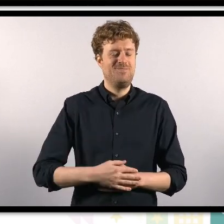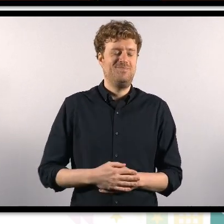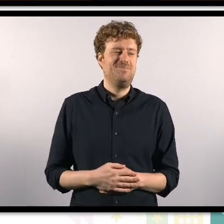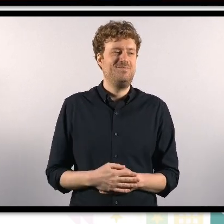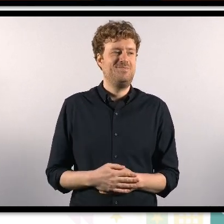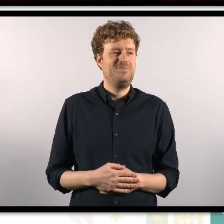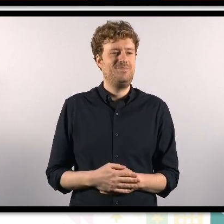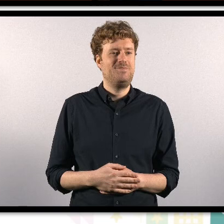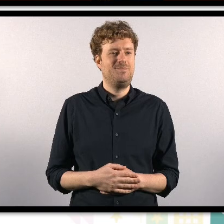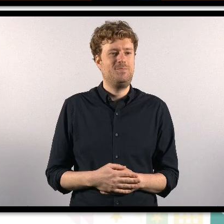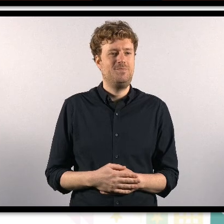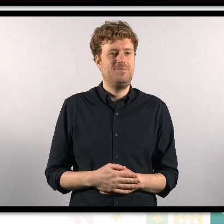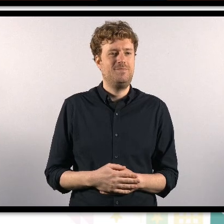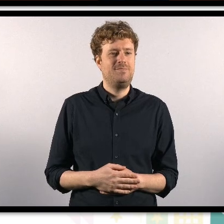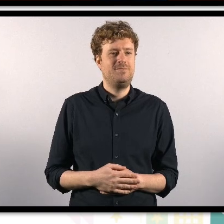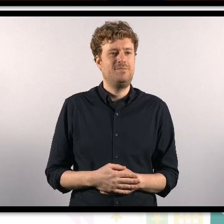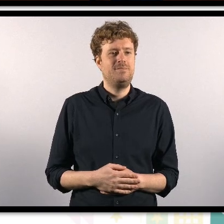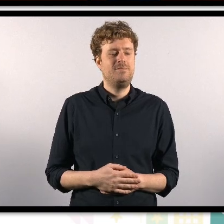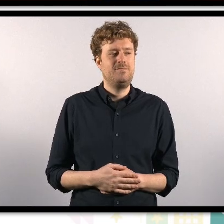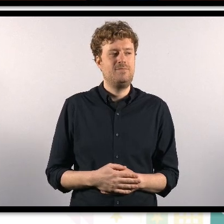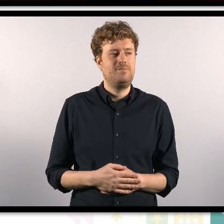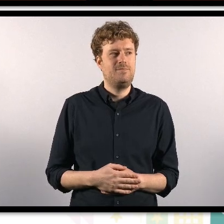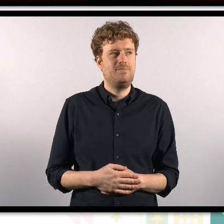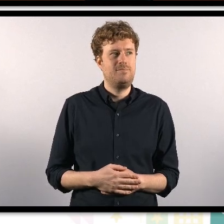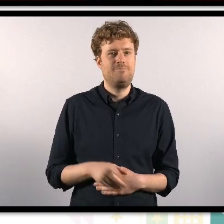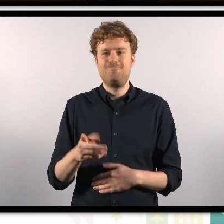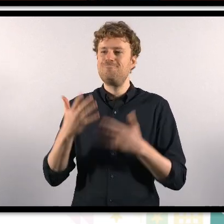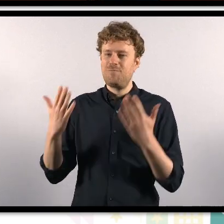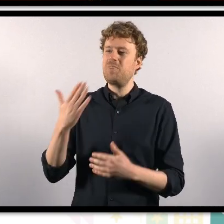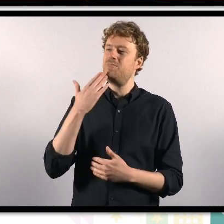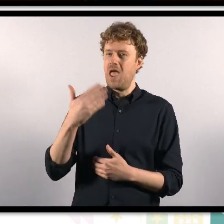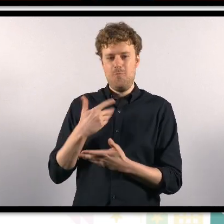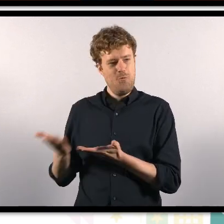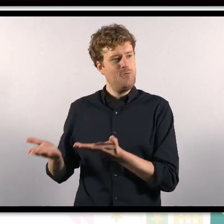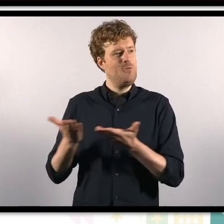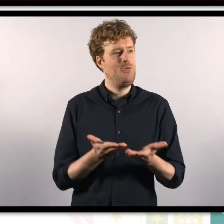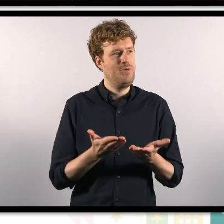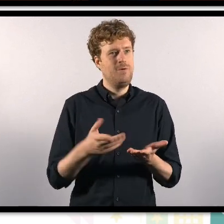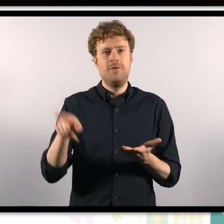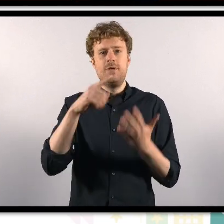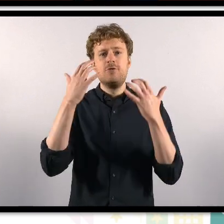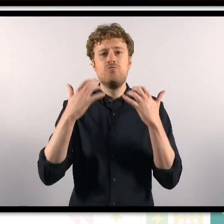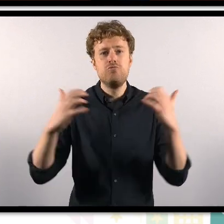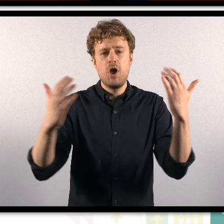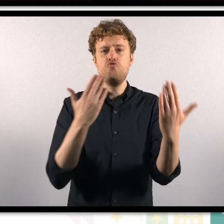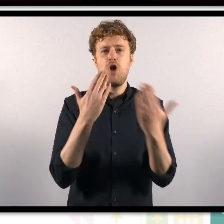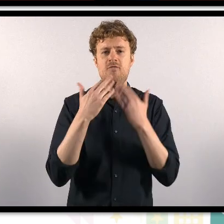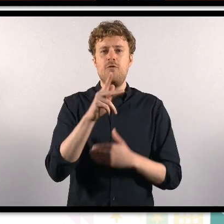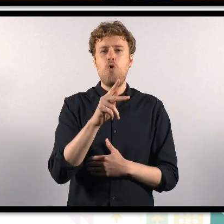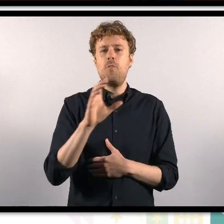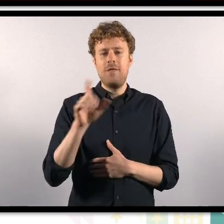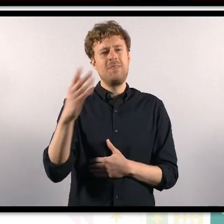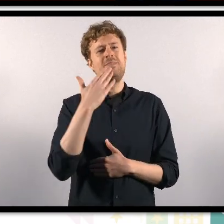Thank you, Chris. Hello, KubeCon. Thanks for having me. Now, while I work for SAP, a long-time platinum sponsor